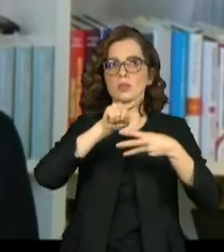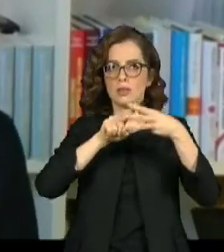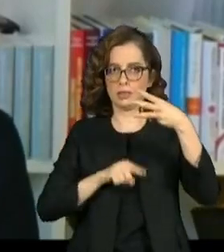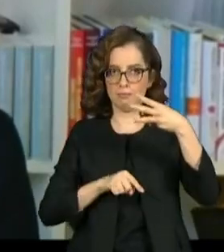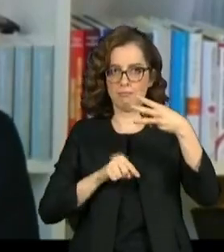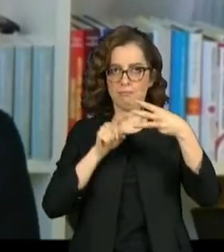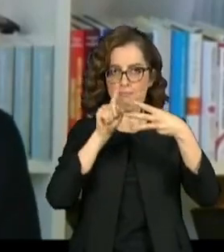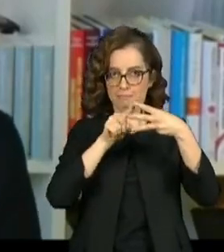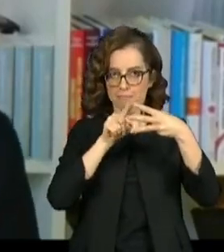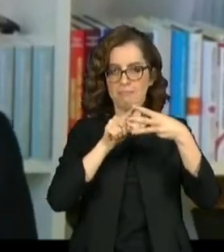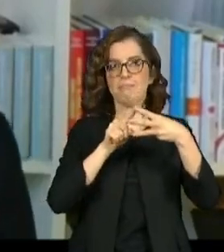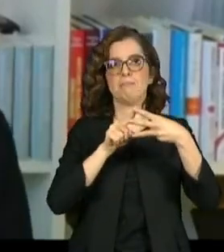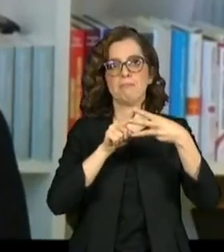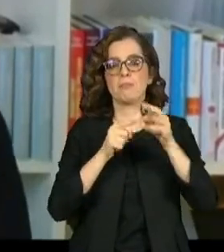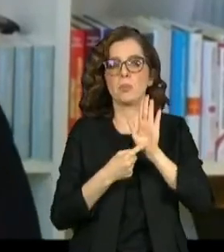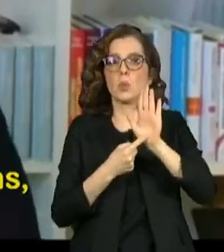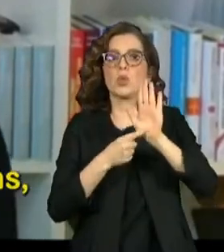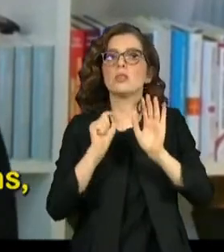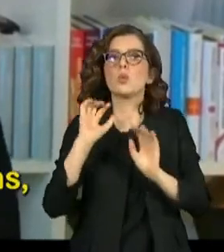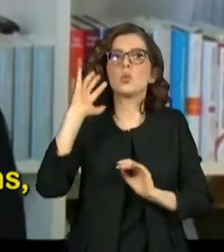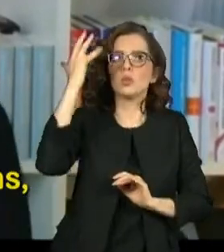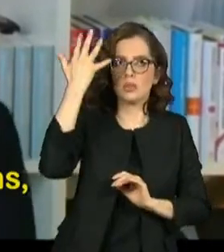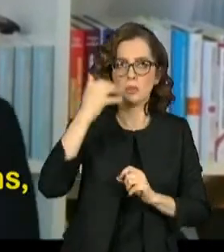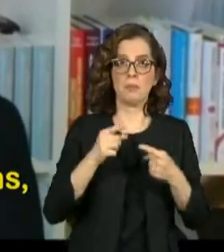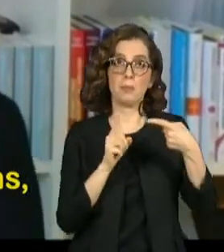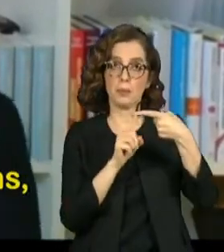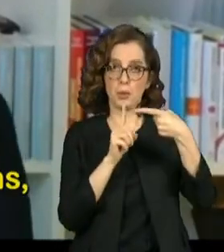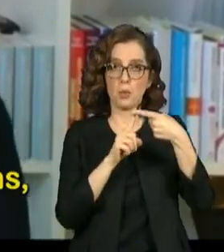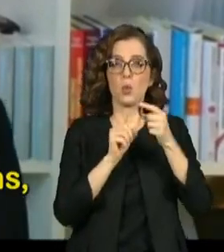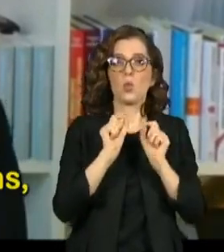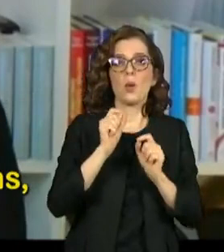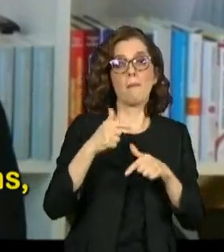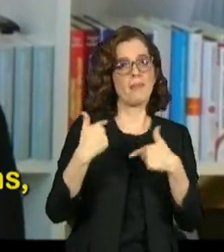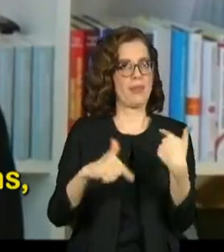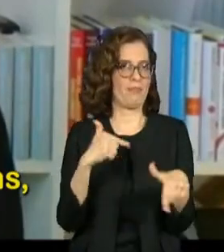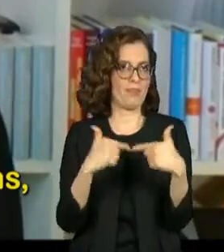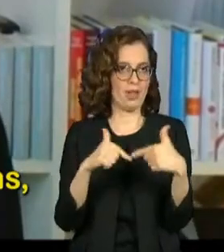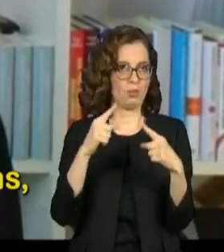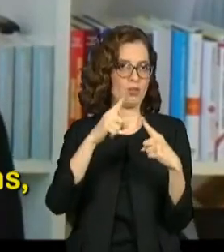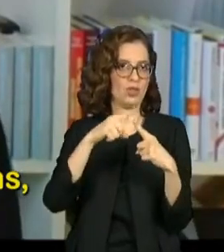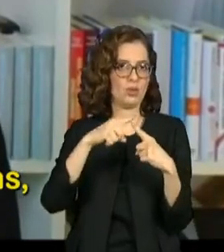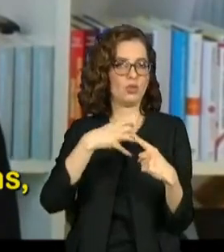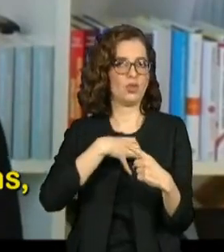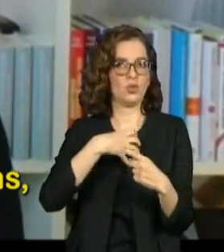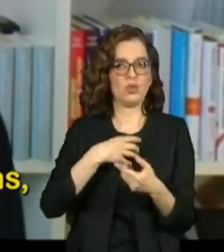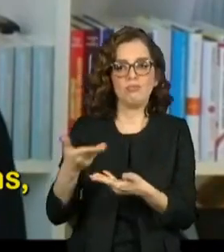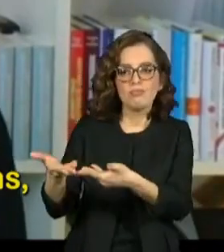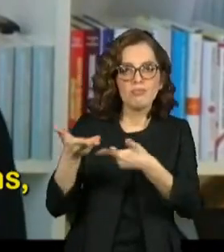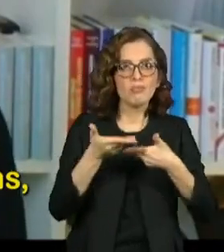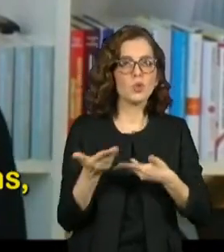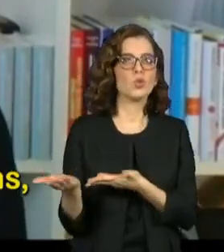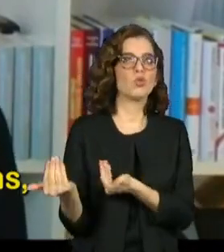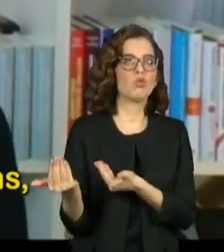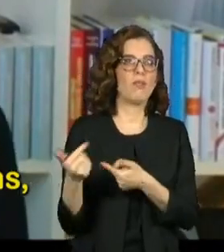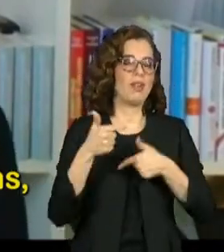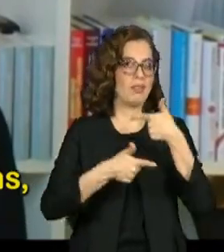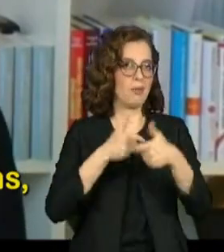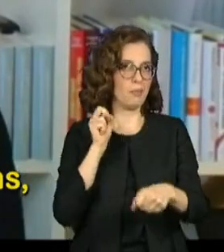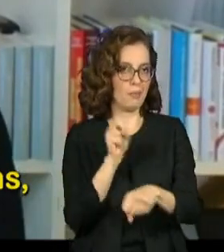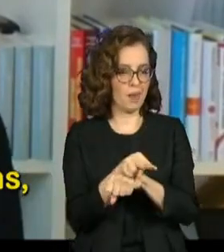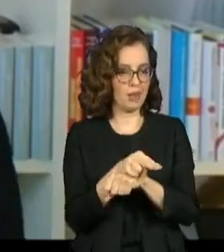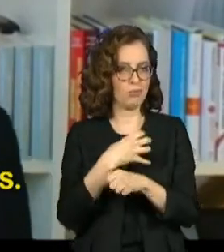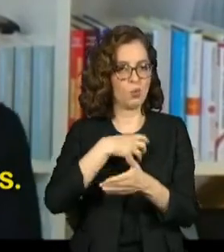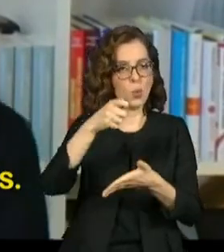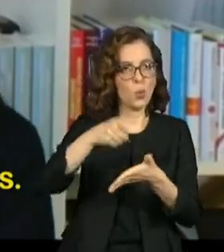driving this phenomenon. First is that the kinds of jobs and the terms on which jobs are had for